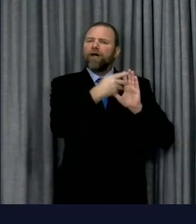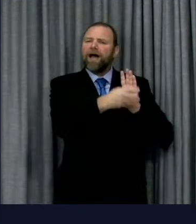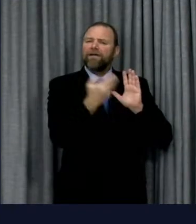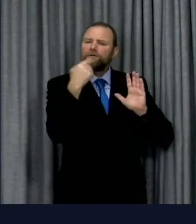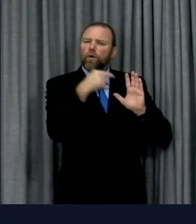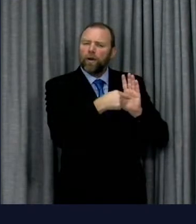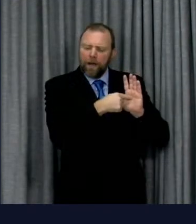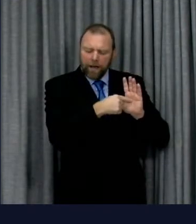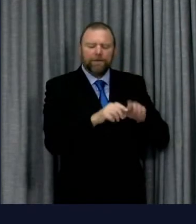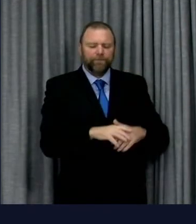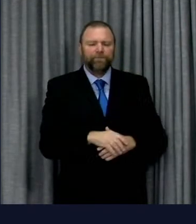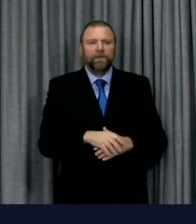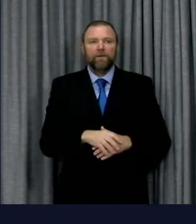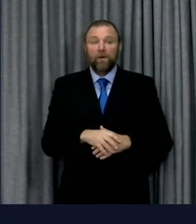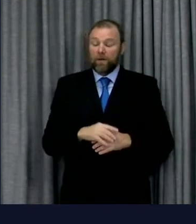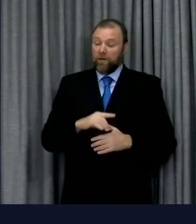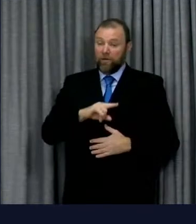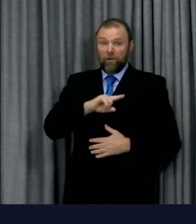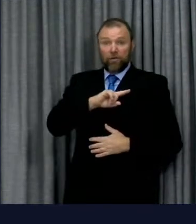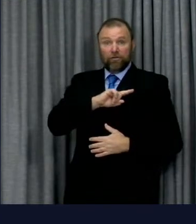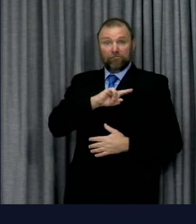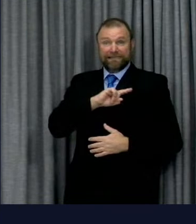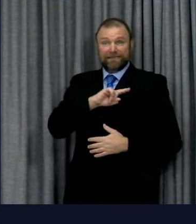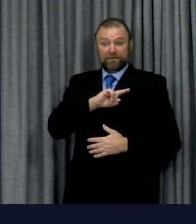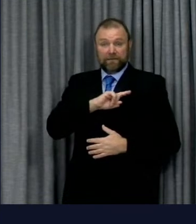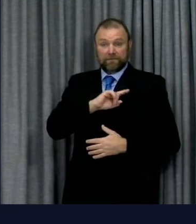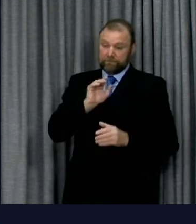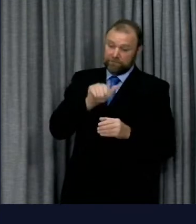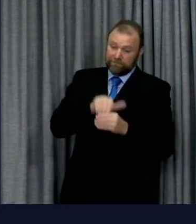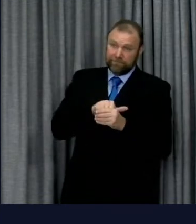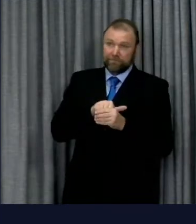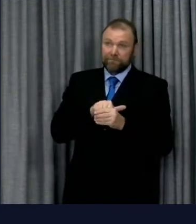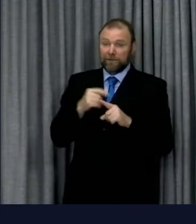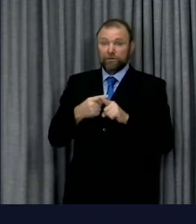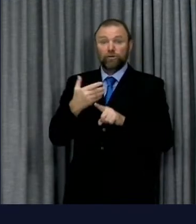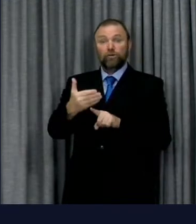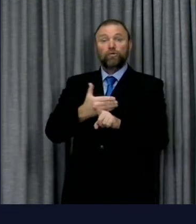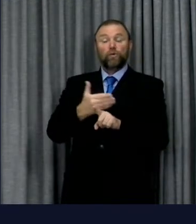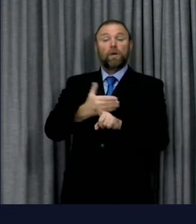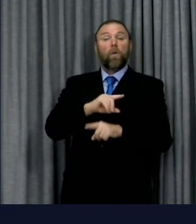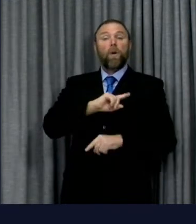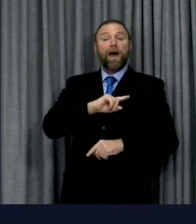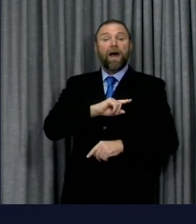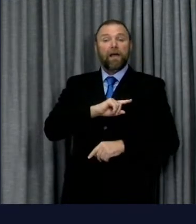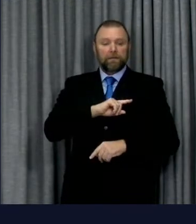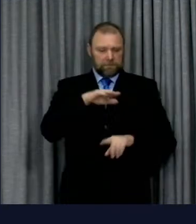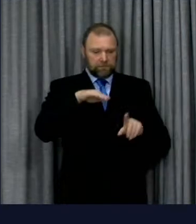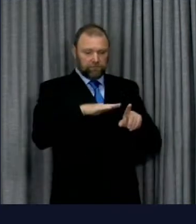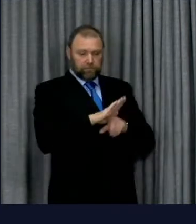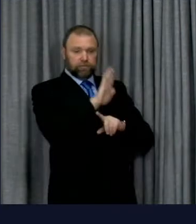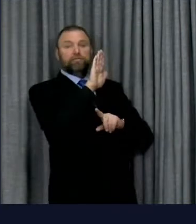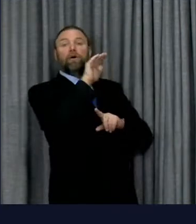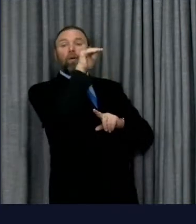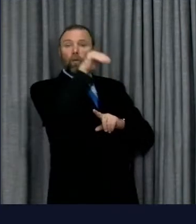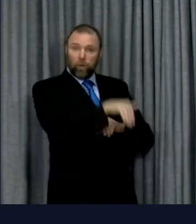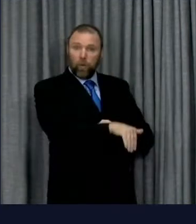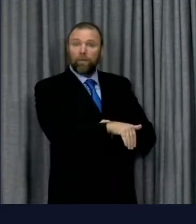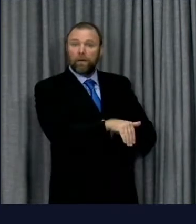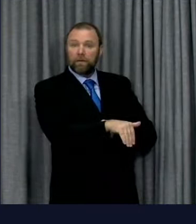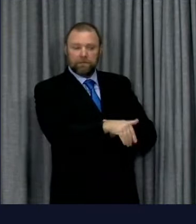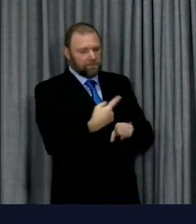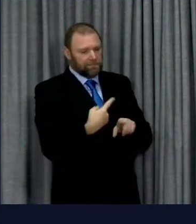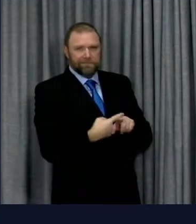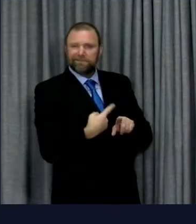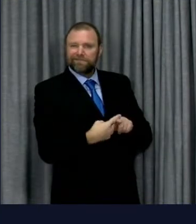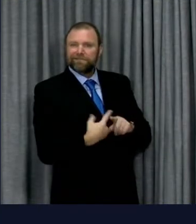my presentation. The reason we are able to move sooner than we thought is simply because the downturn